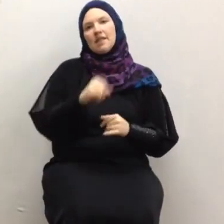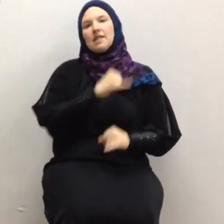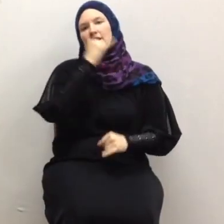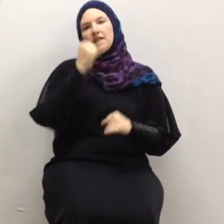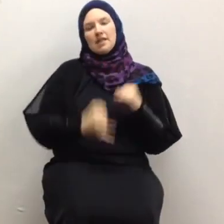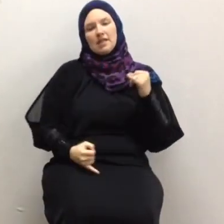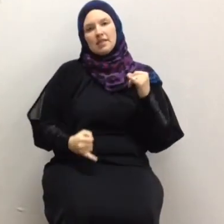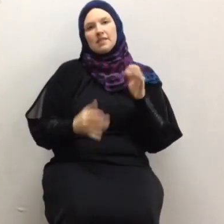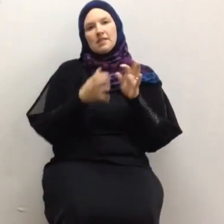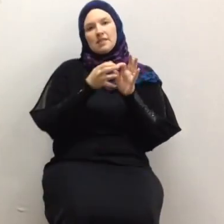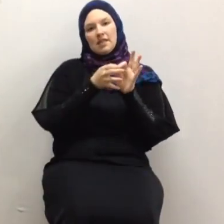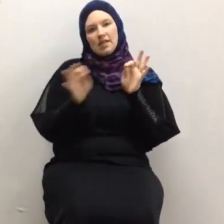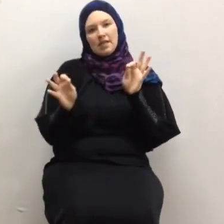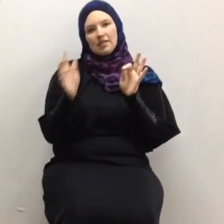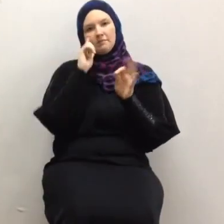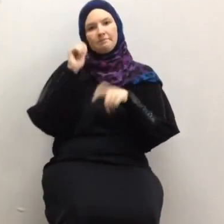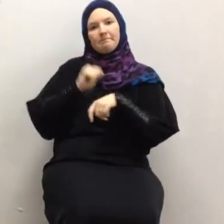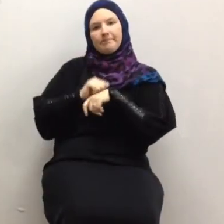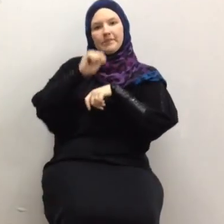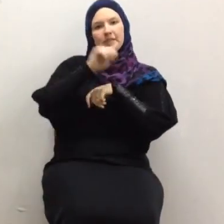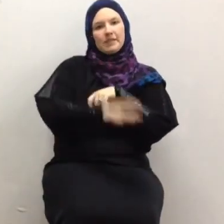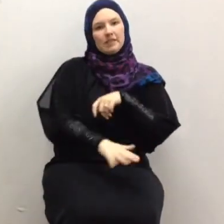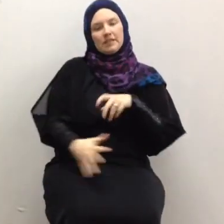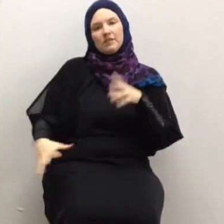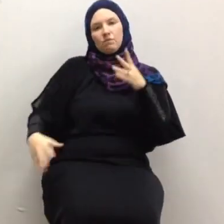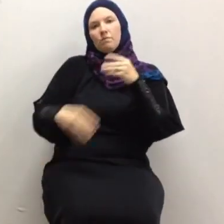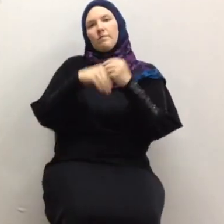be sent down in the Quran.